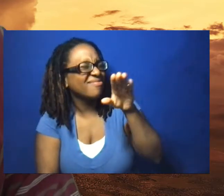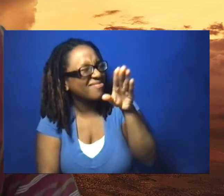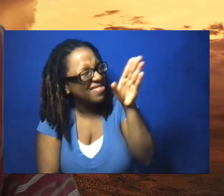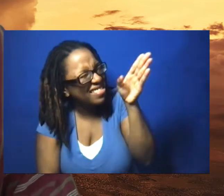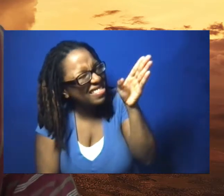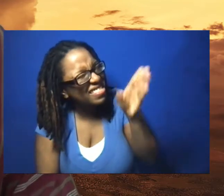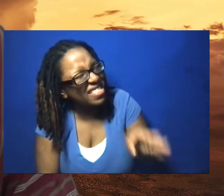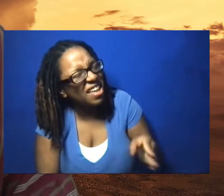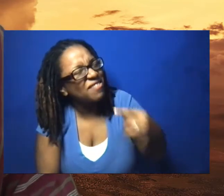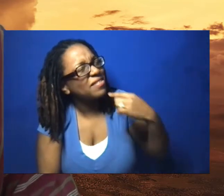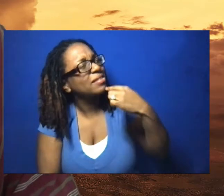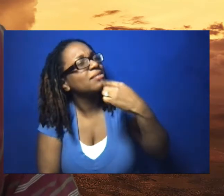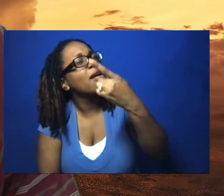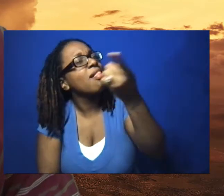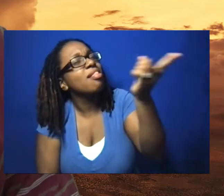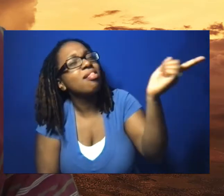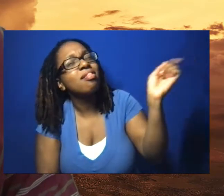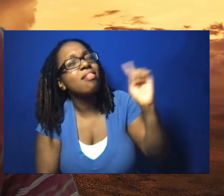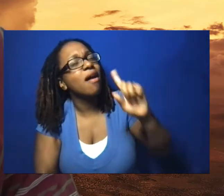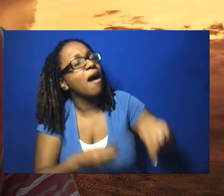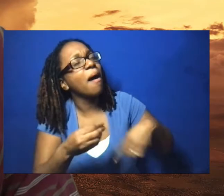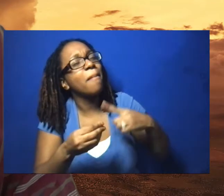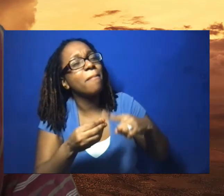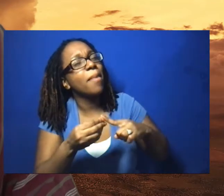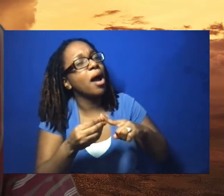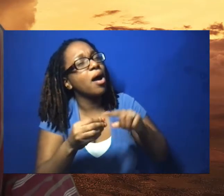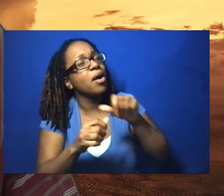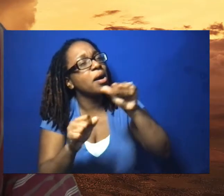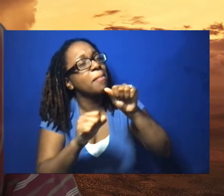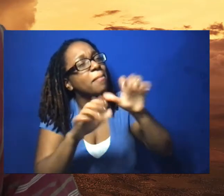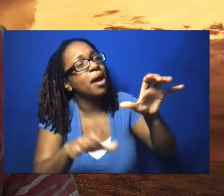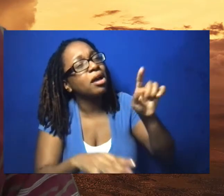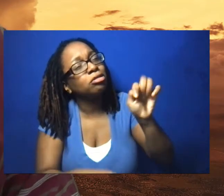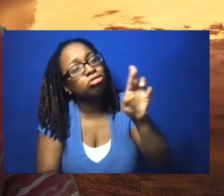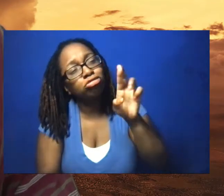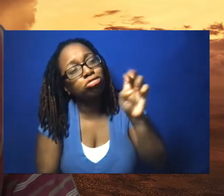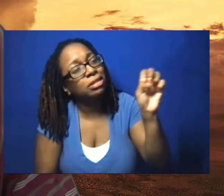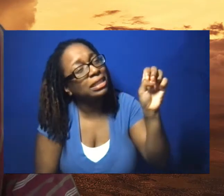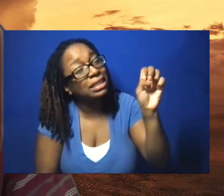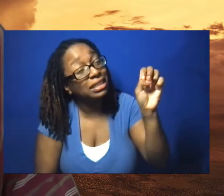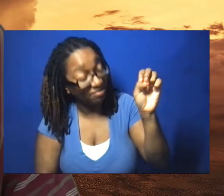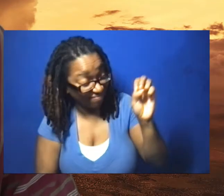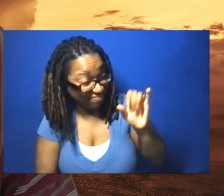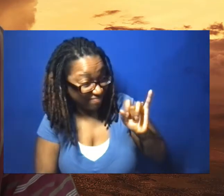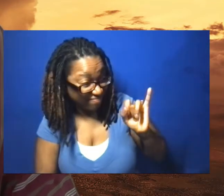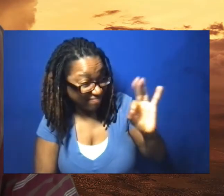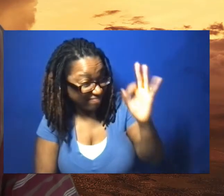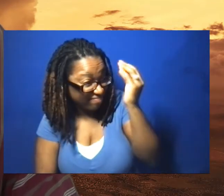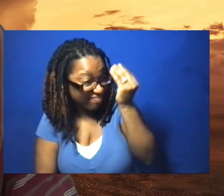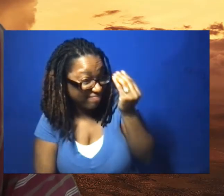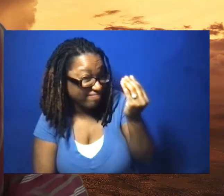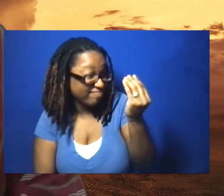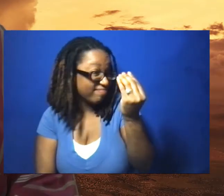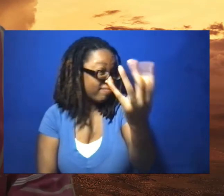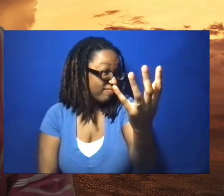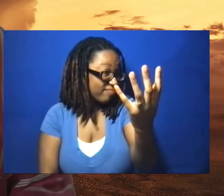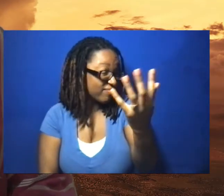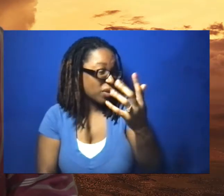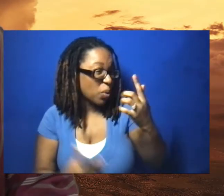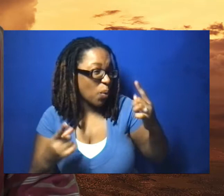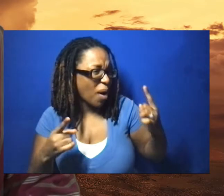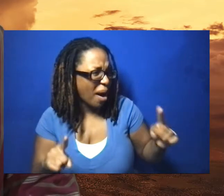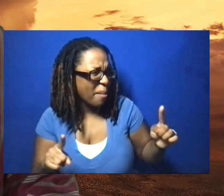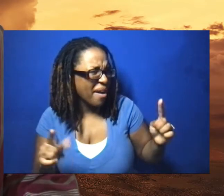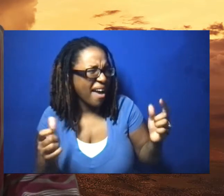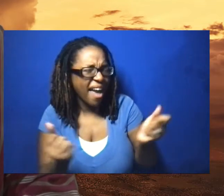tell anyone about the magic tree, for if you do, Mufunga, all